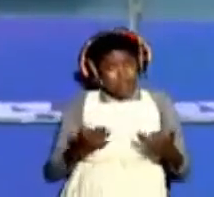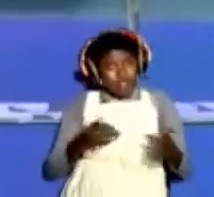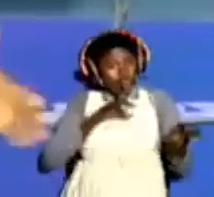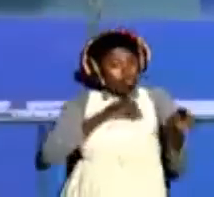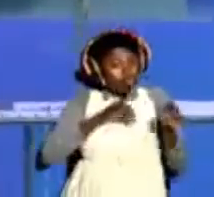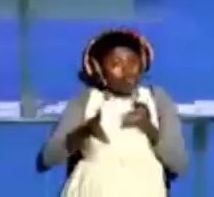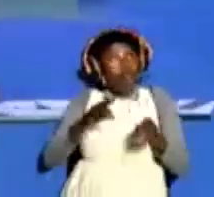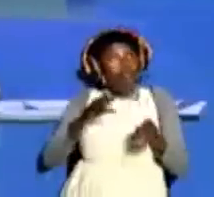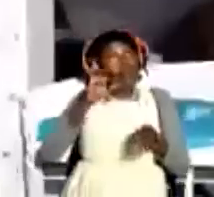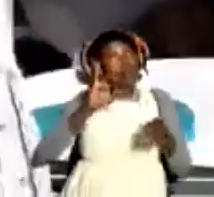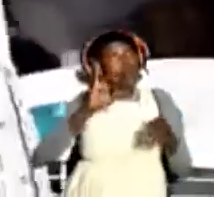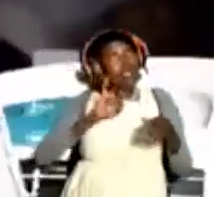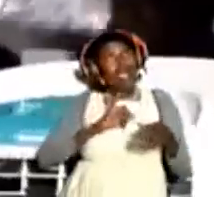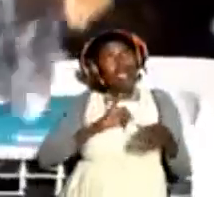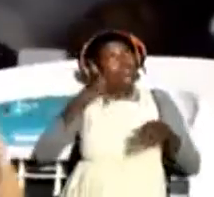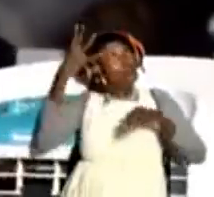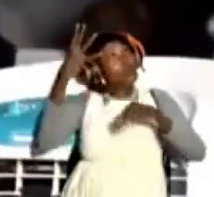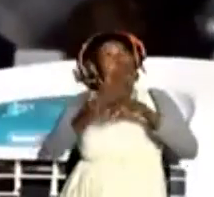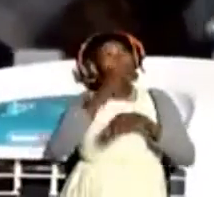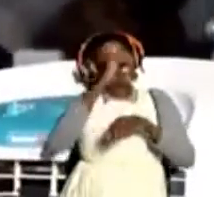Do I win your approval?